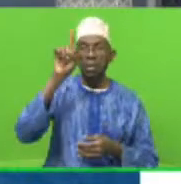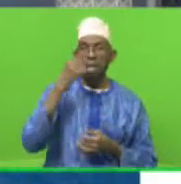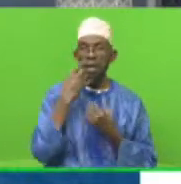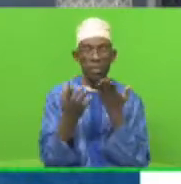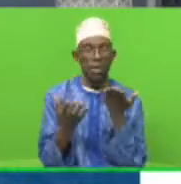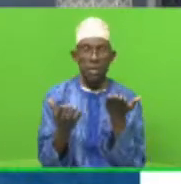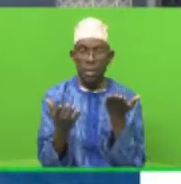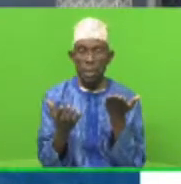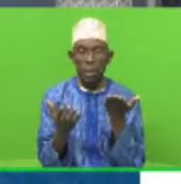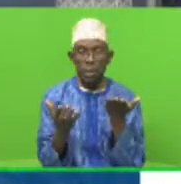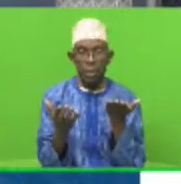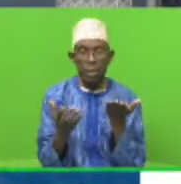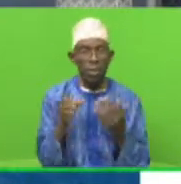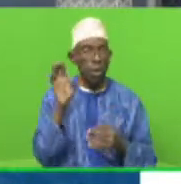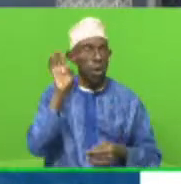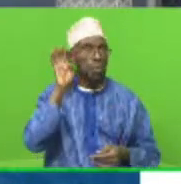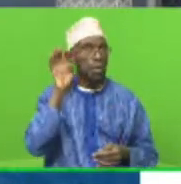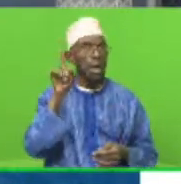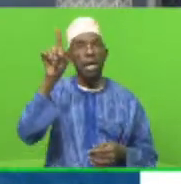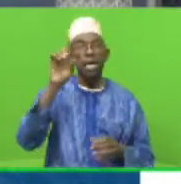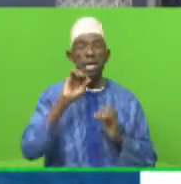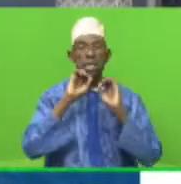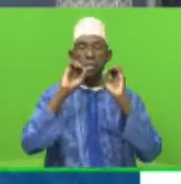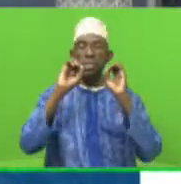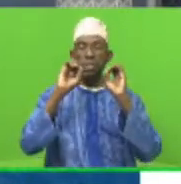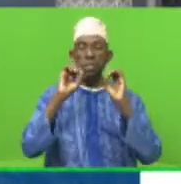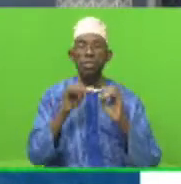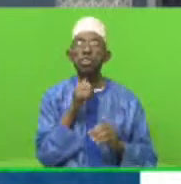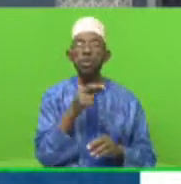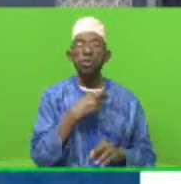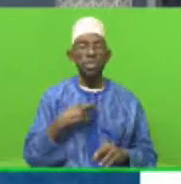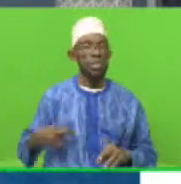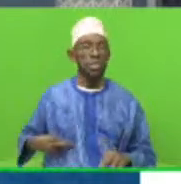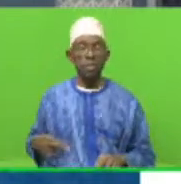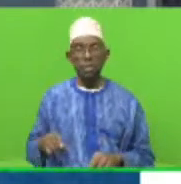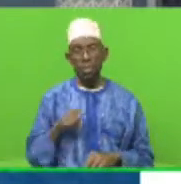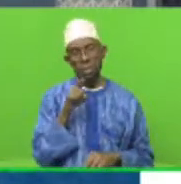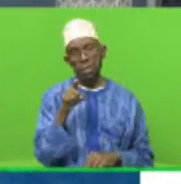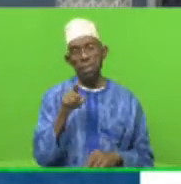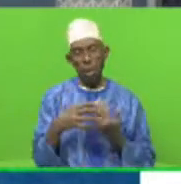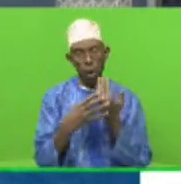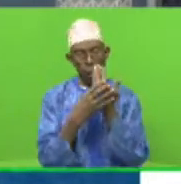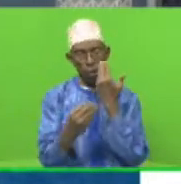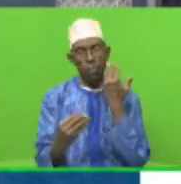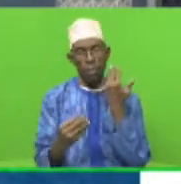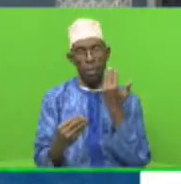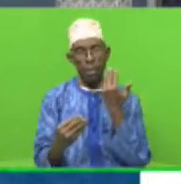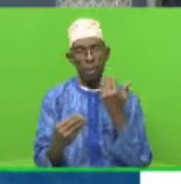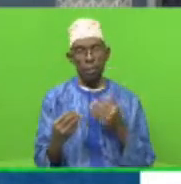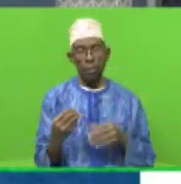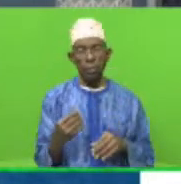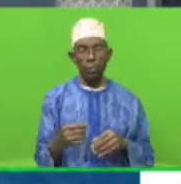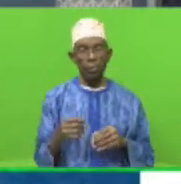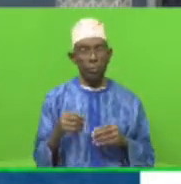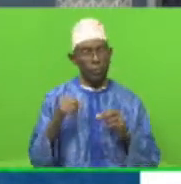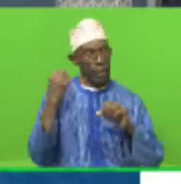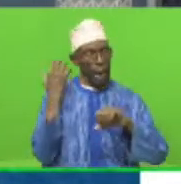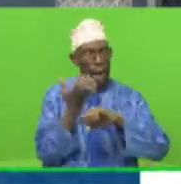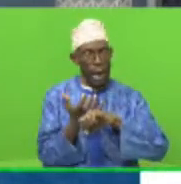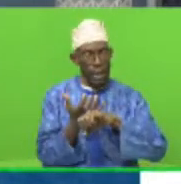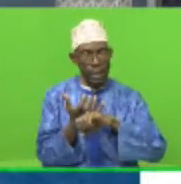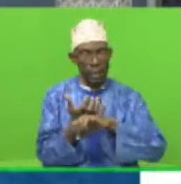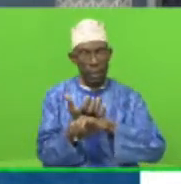ta'ala, they disobey Allah subhanahu wa ta'ala, they are not of your religion. So you imitate them. And that is why you find it